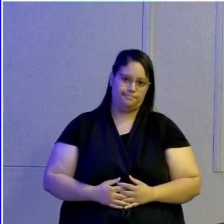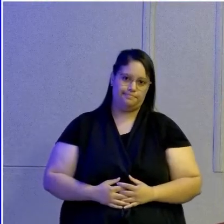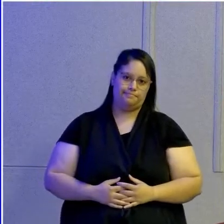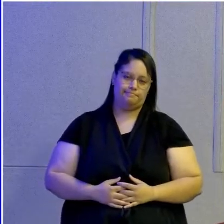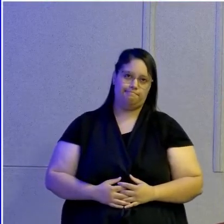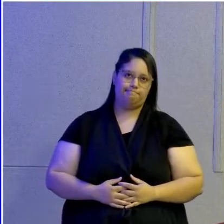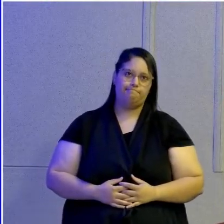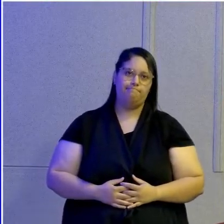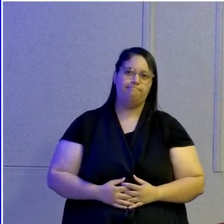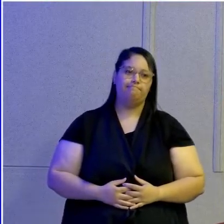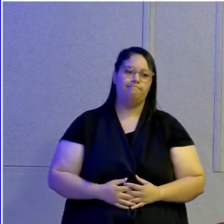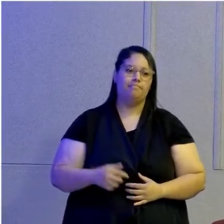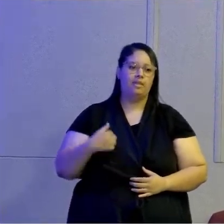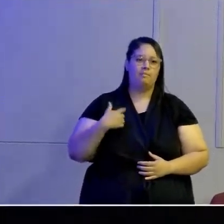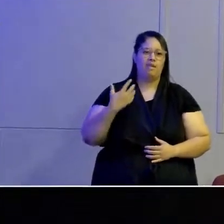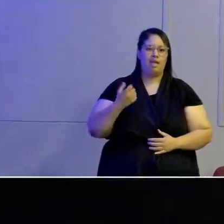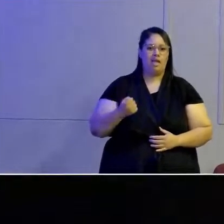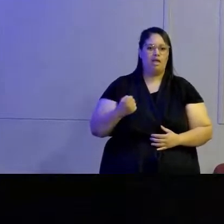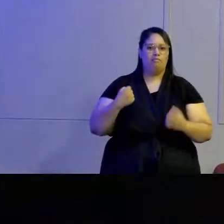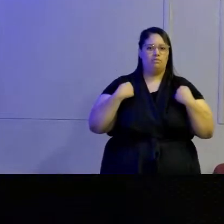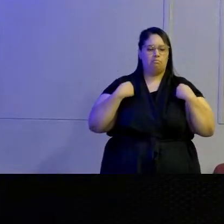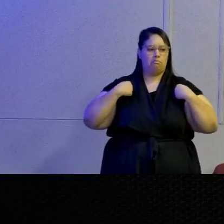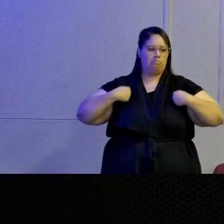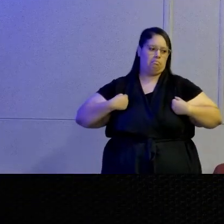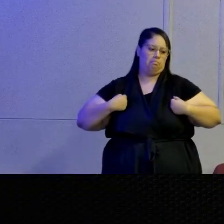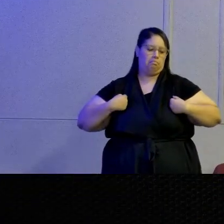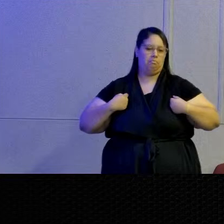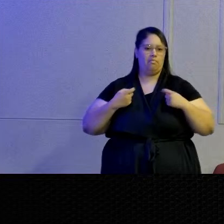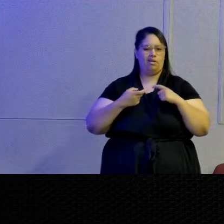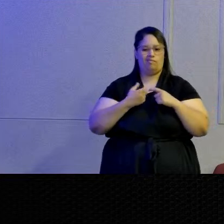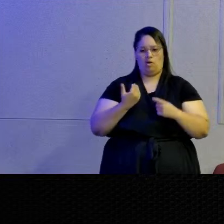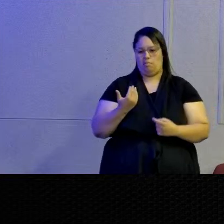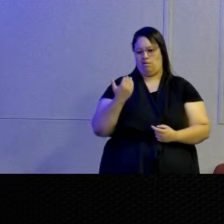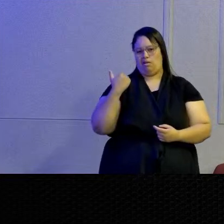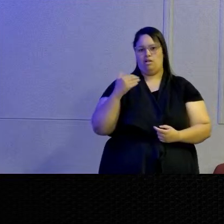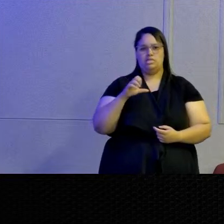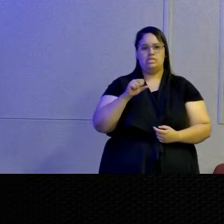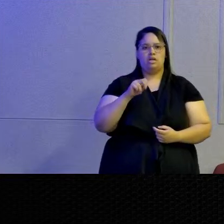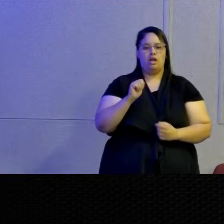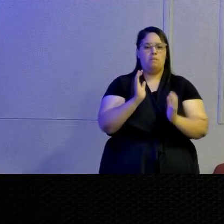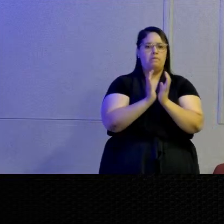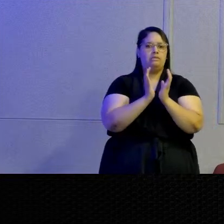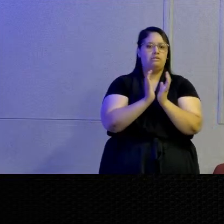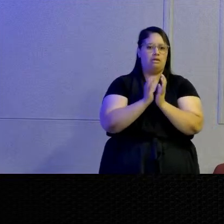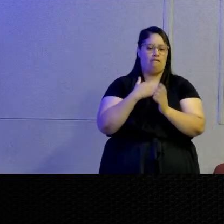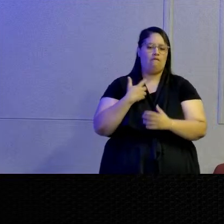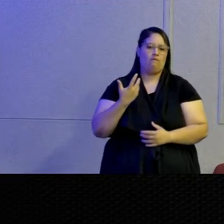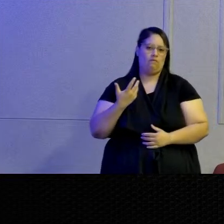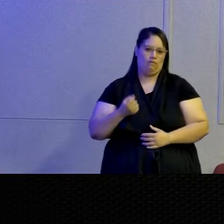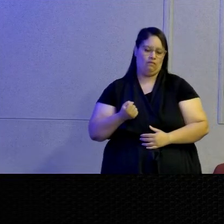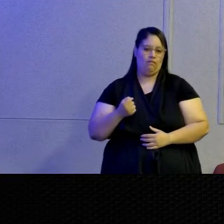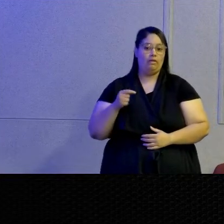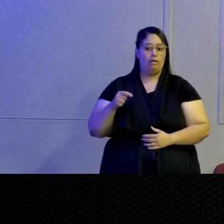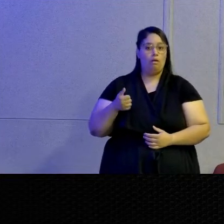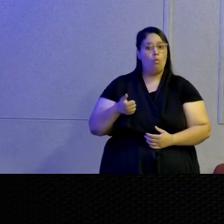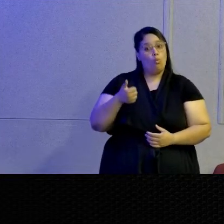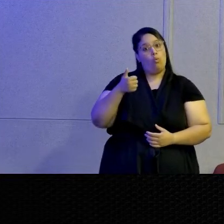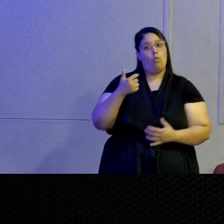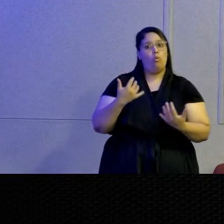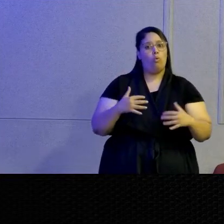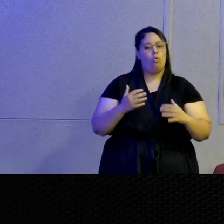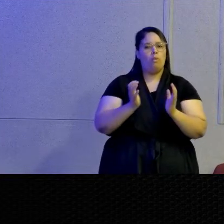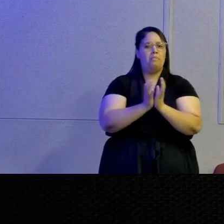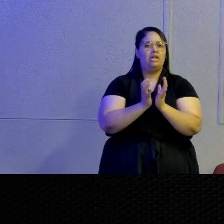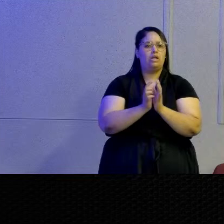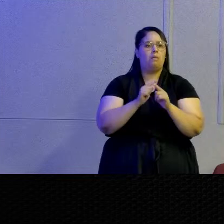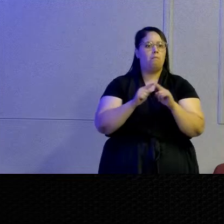I have a shoulder bag from a previous South Africa-CERN meeting, and it was a very good meeting, but it was a